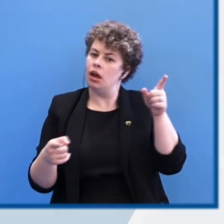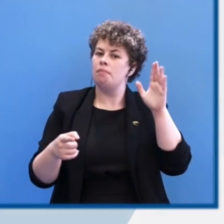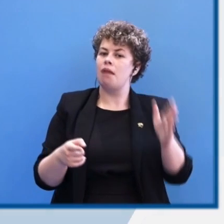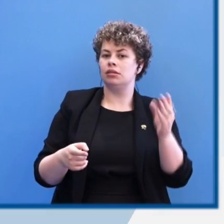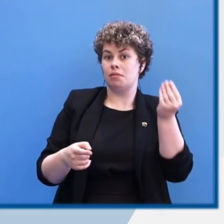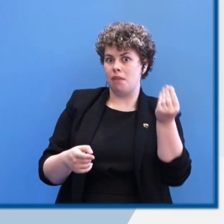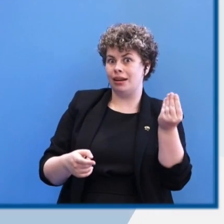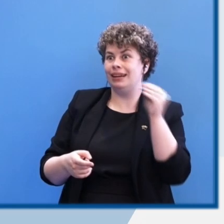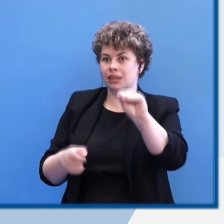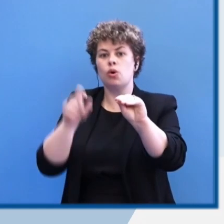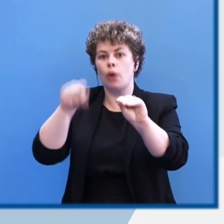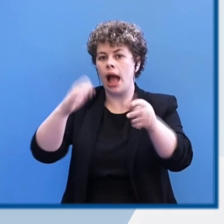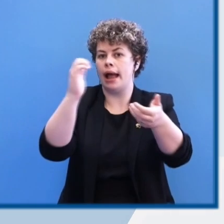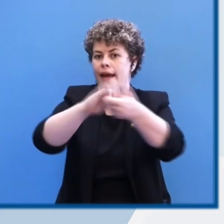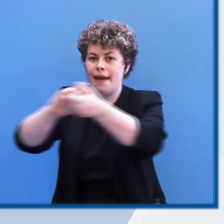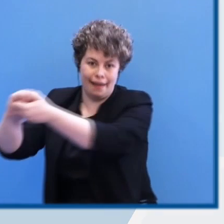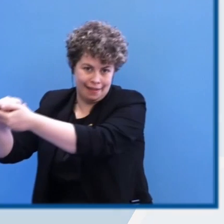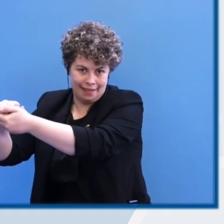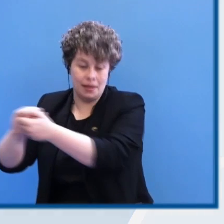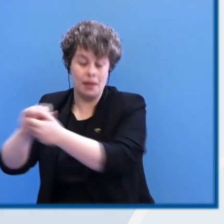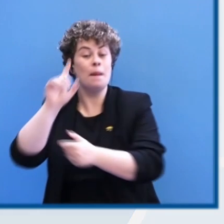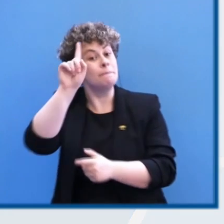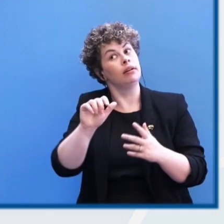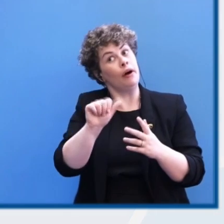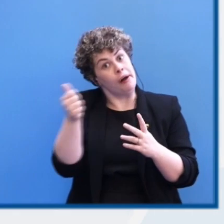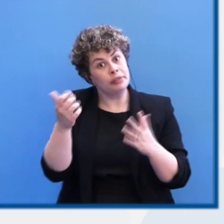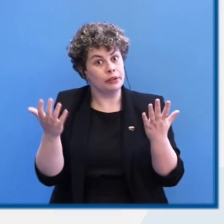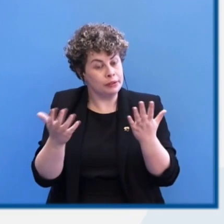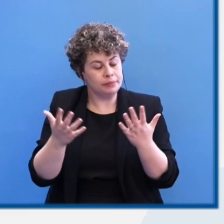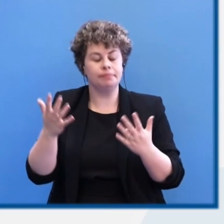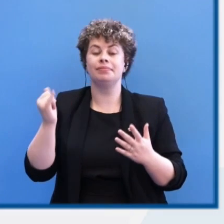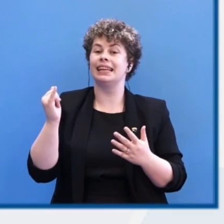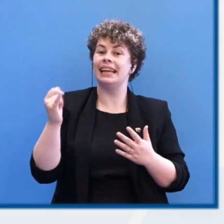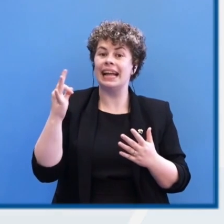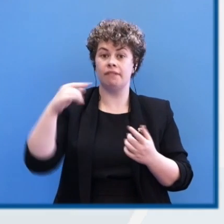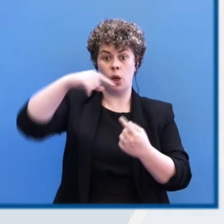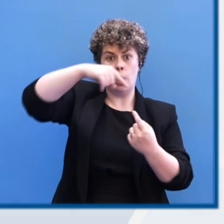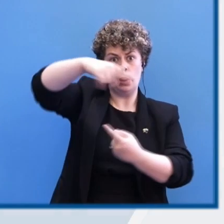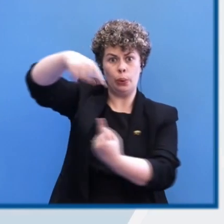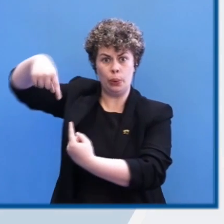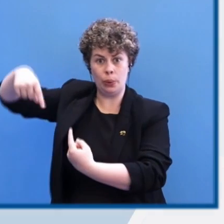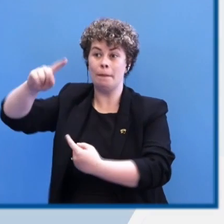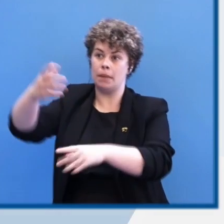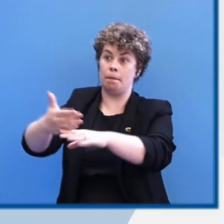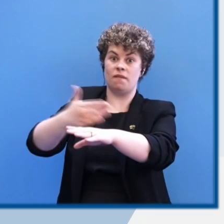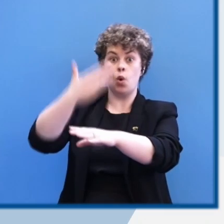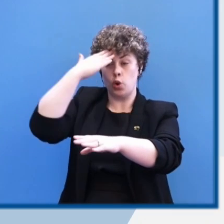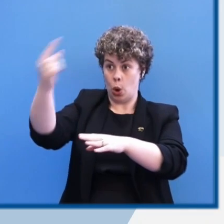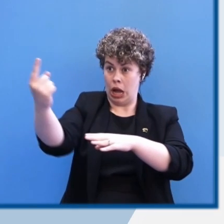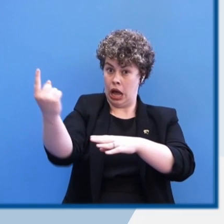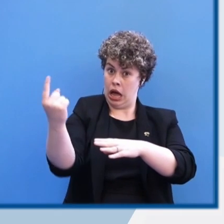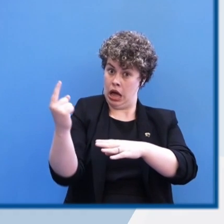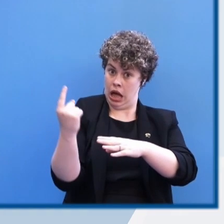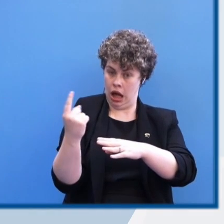case, then it's not of an immediate importance. Then there are more the warning systems,